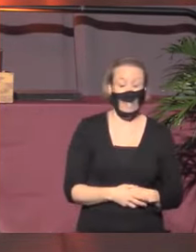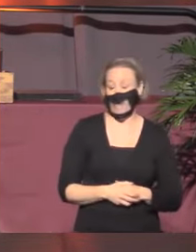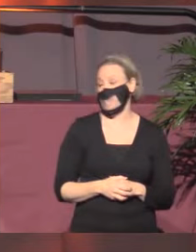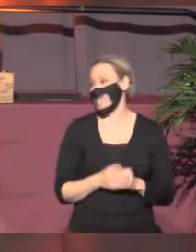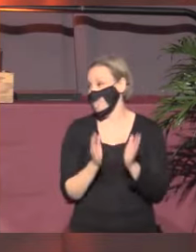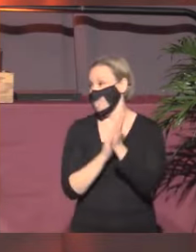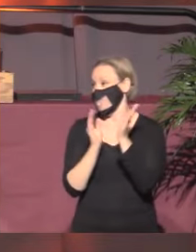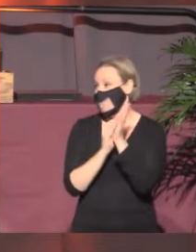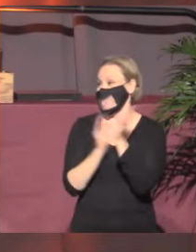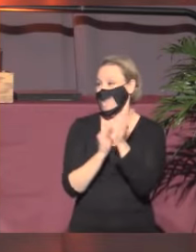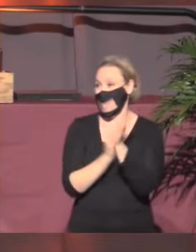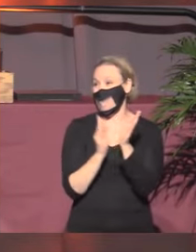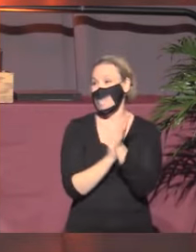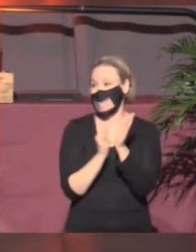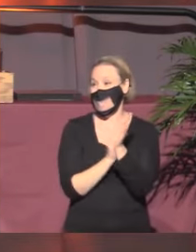You did it.